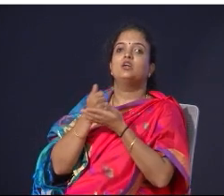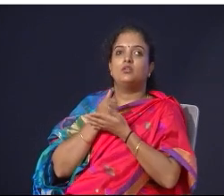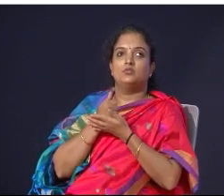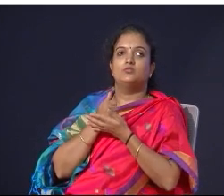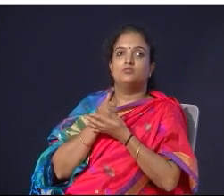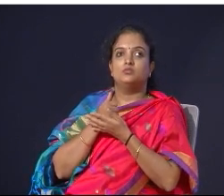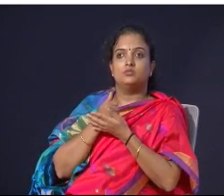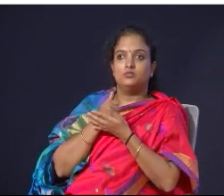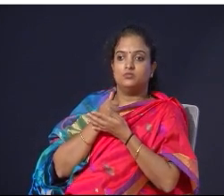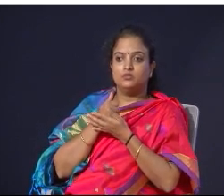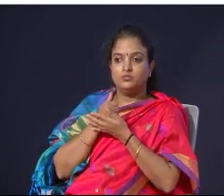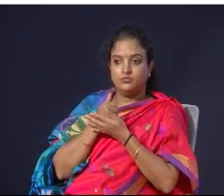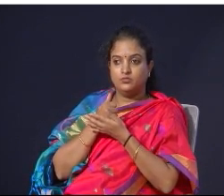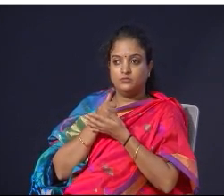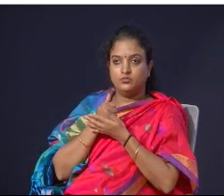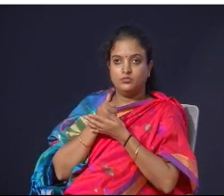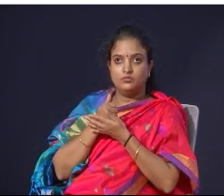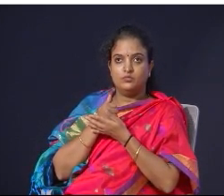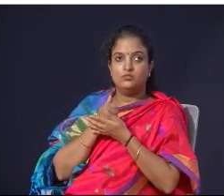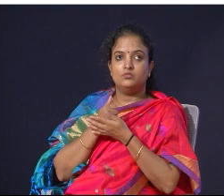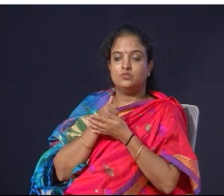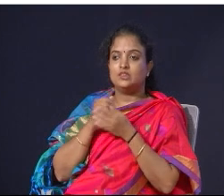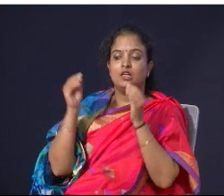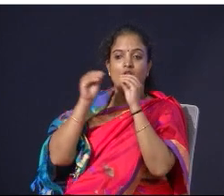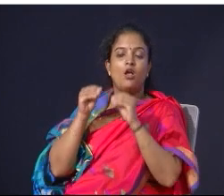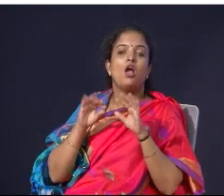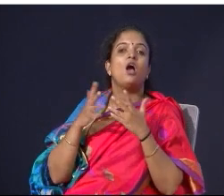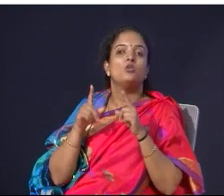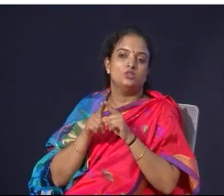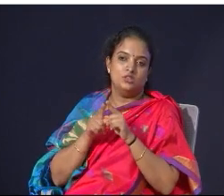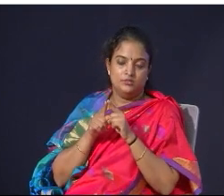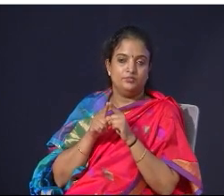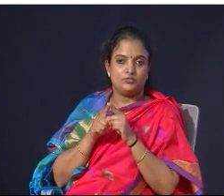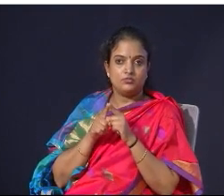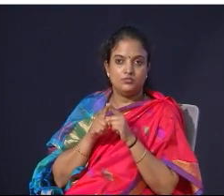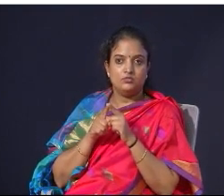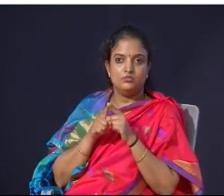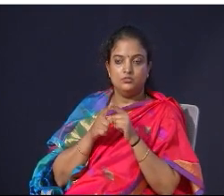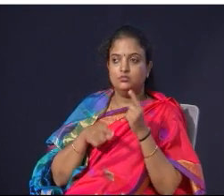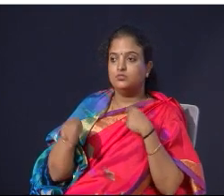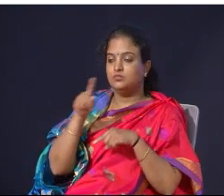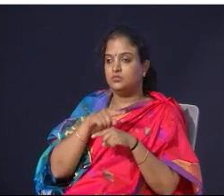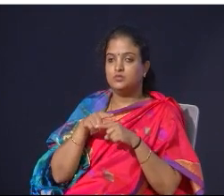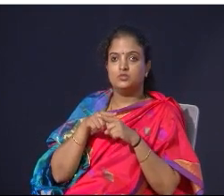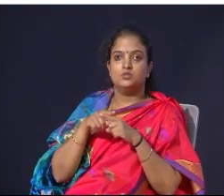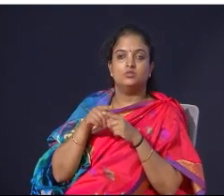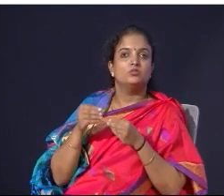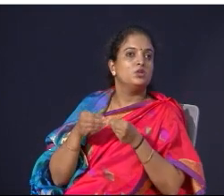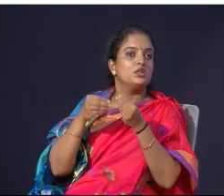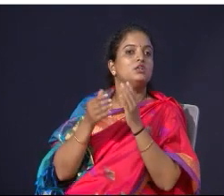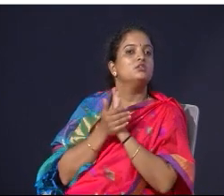Only one line, plus it's also giving it a good contrast. Then orientation mobility skills,